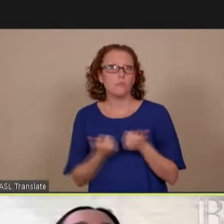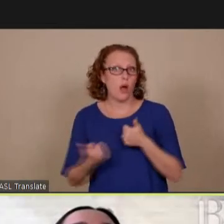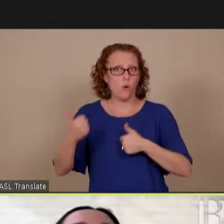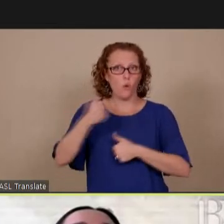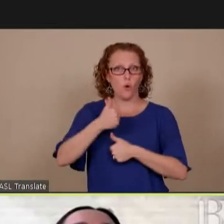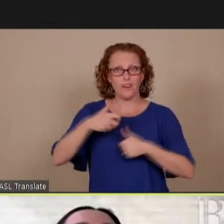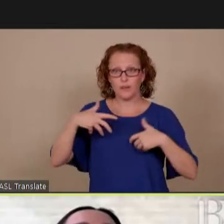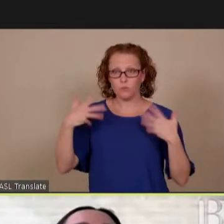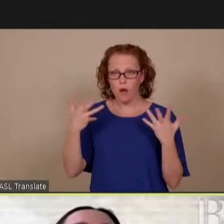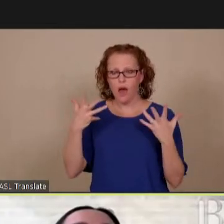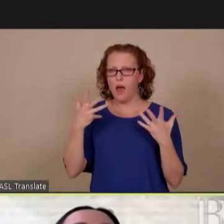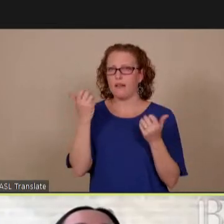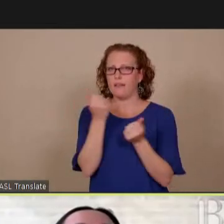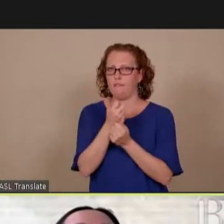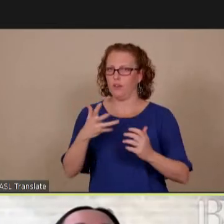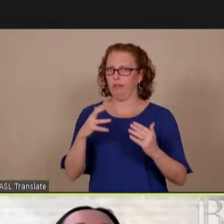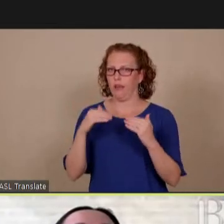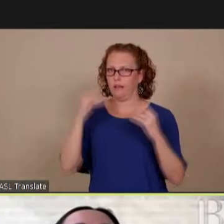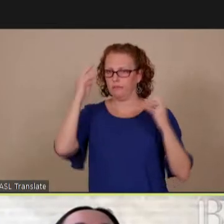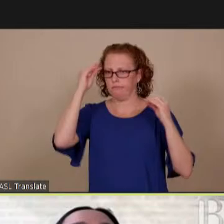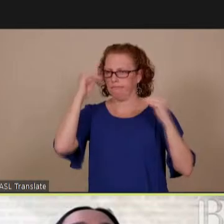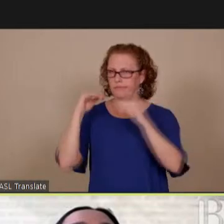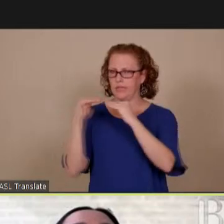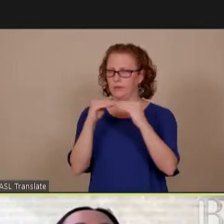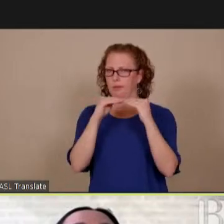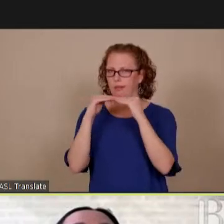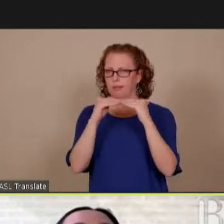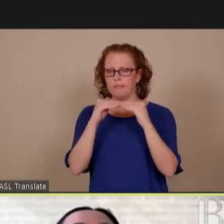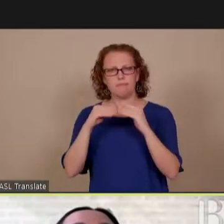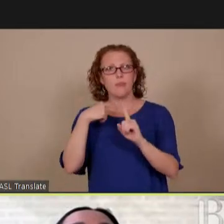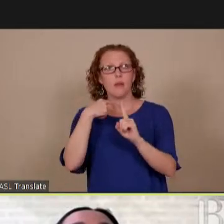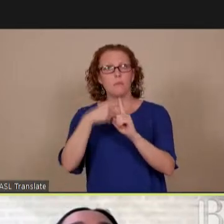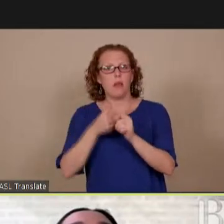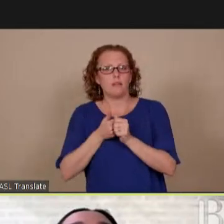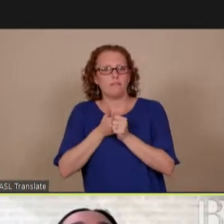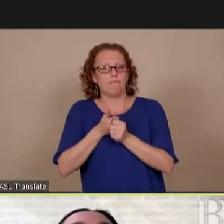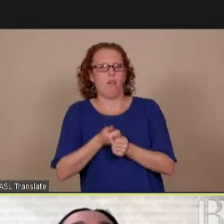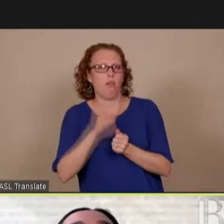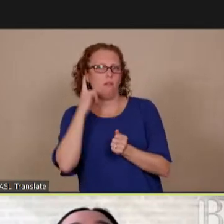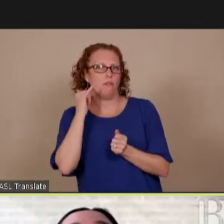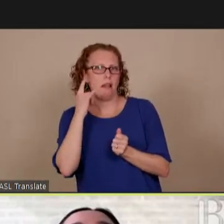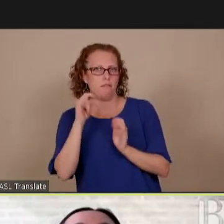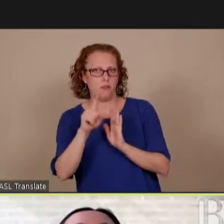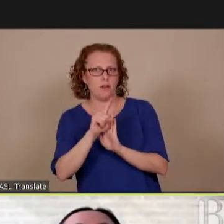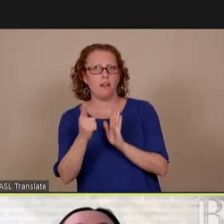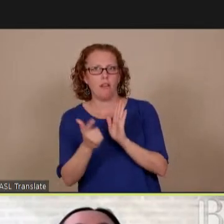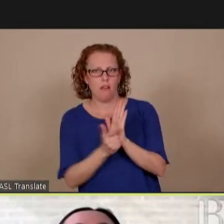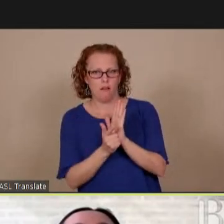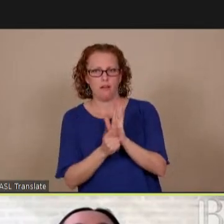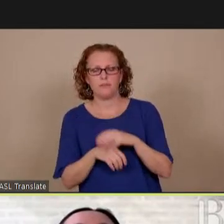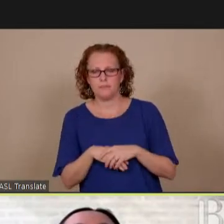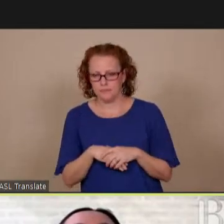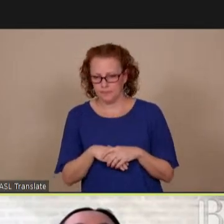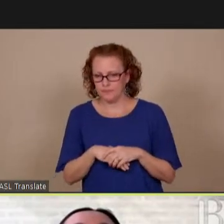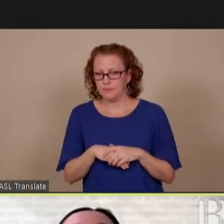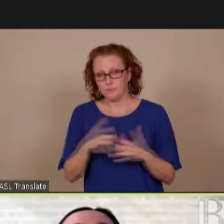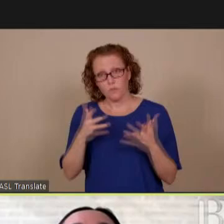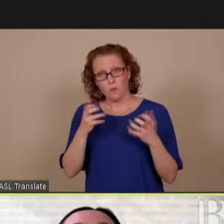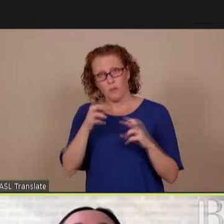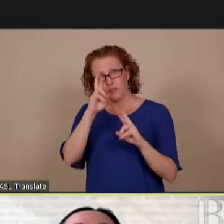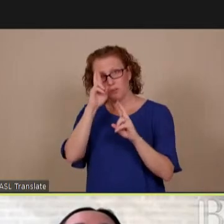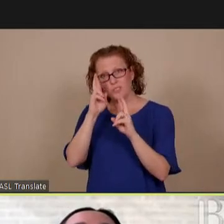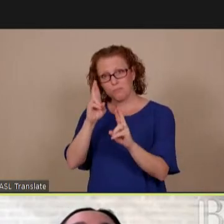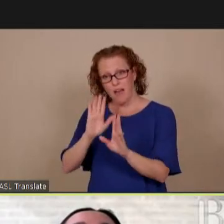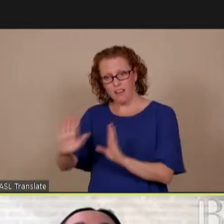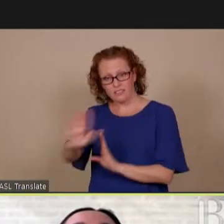is compliant with federal law and California law for drawing the maps, we want to try and respect the voters'